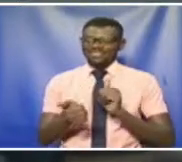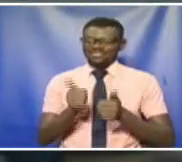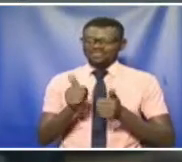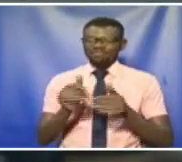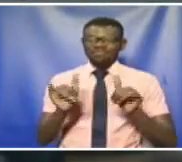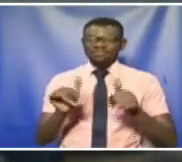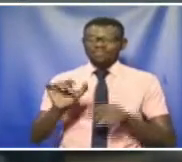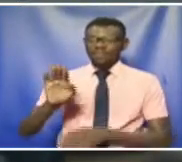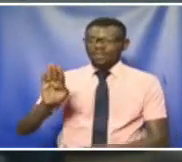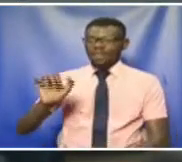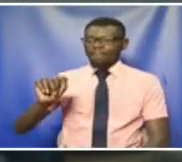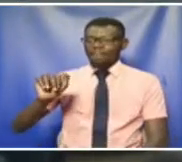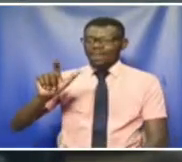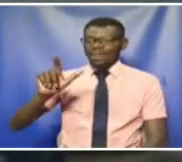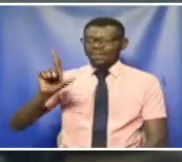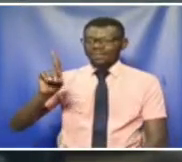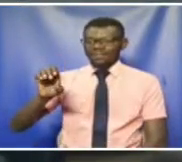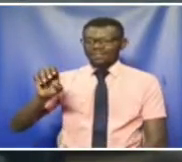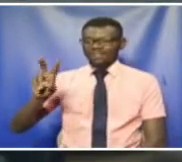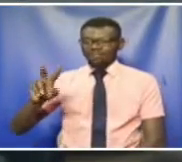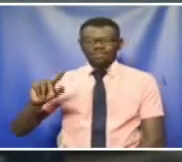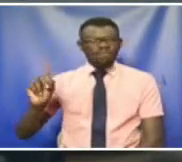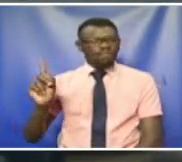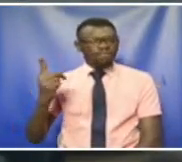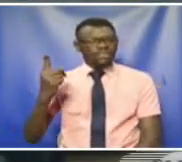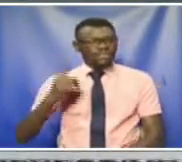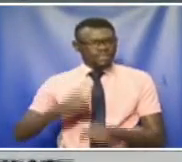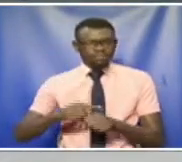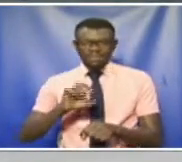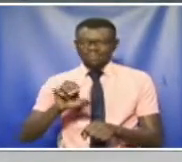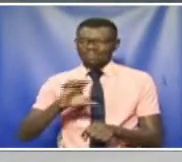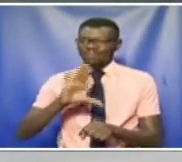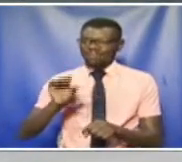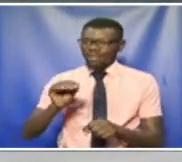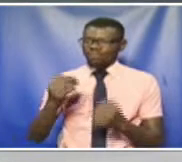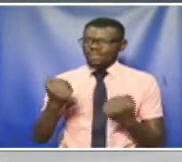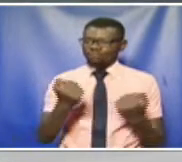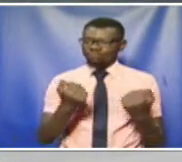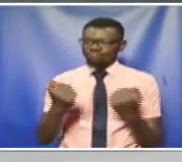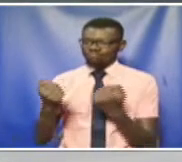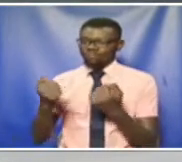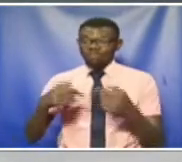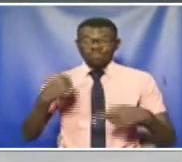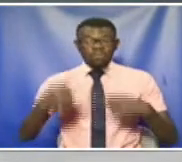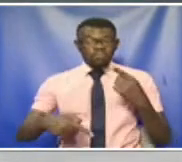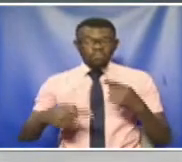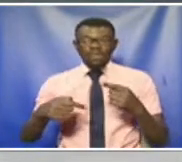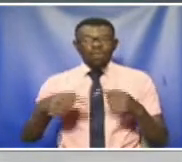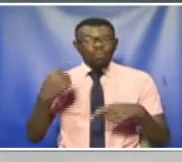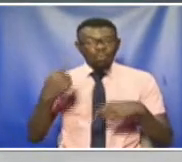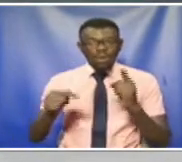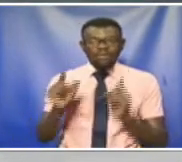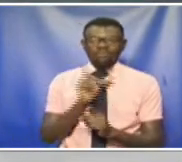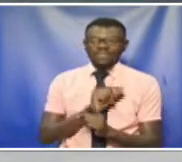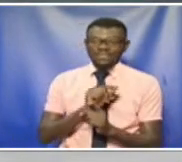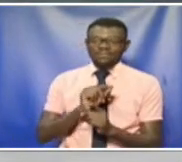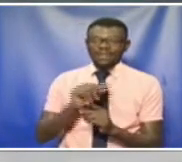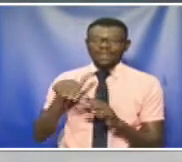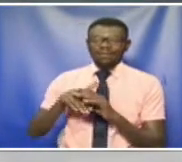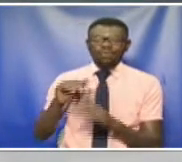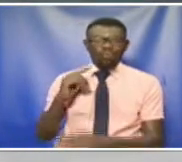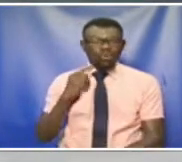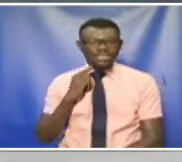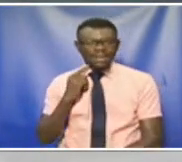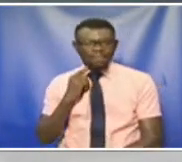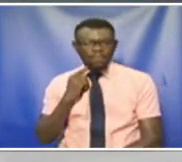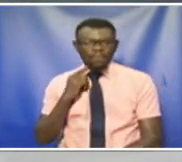Well, Dev Chager claimed his first East Africa Safari Classic with winning the 10th edition in Watamu, Kilifi County. Defending